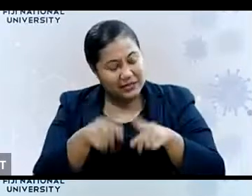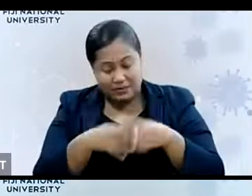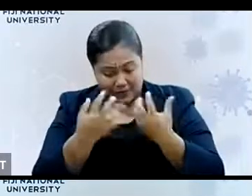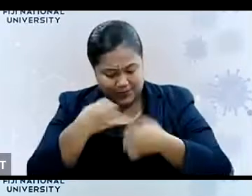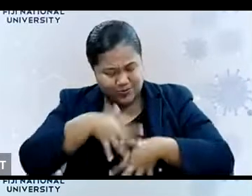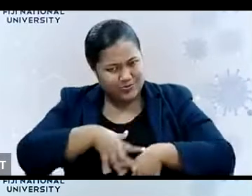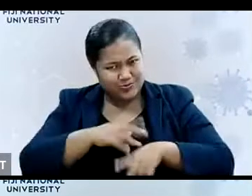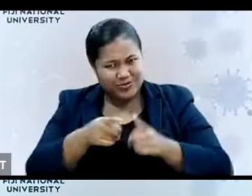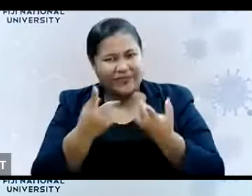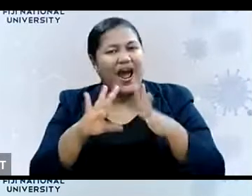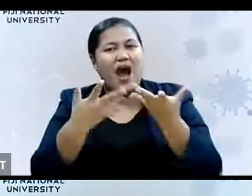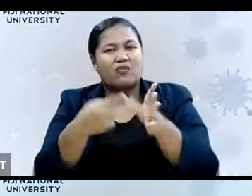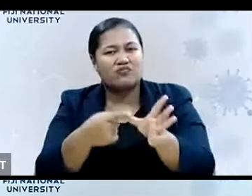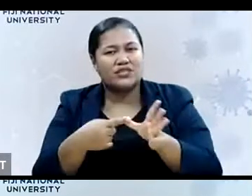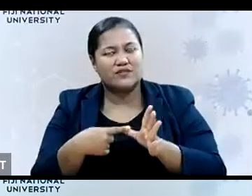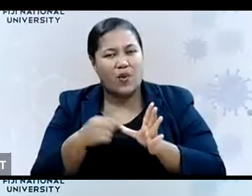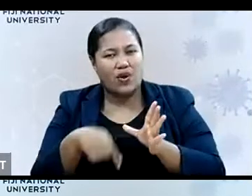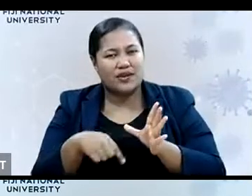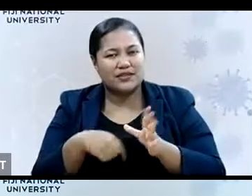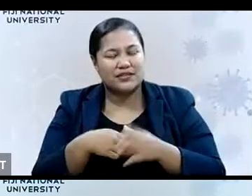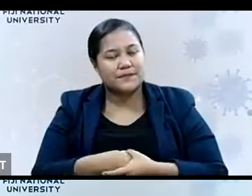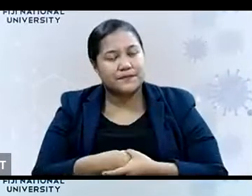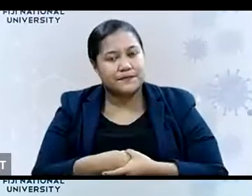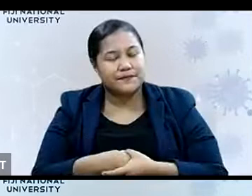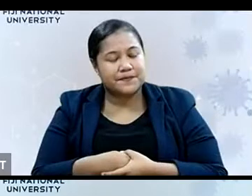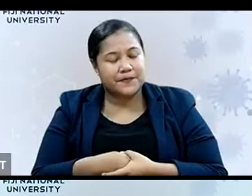in both cases,